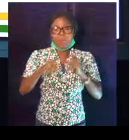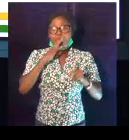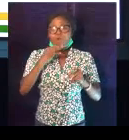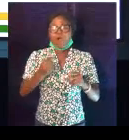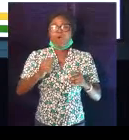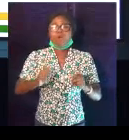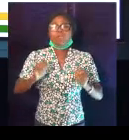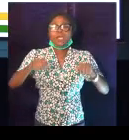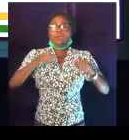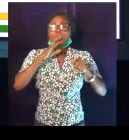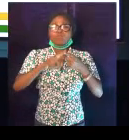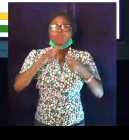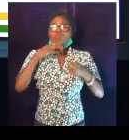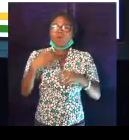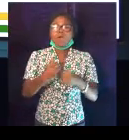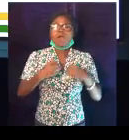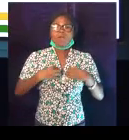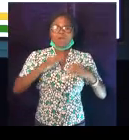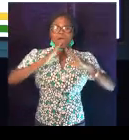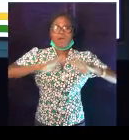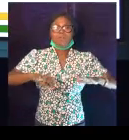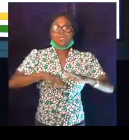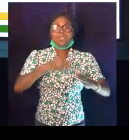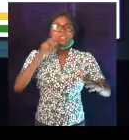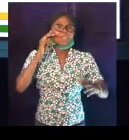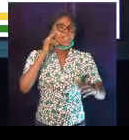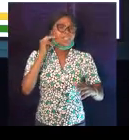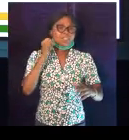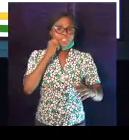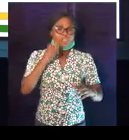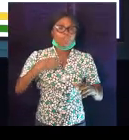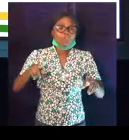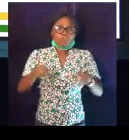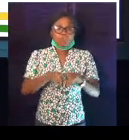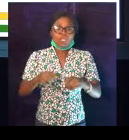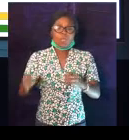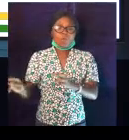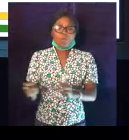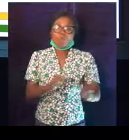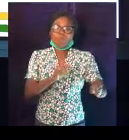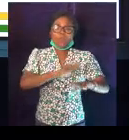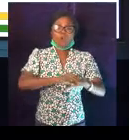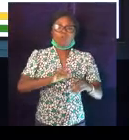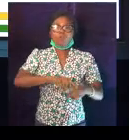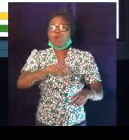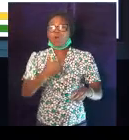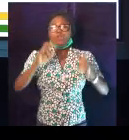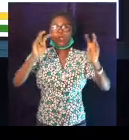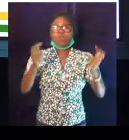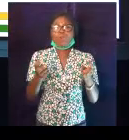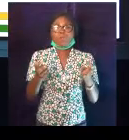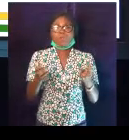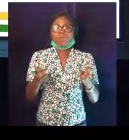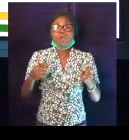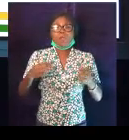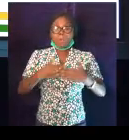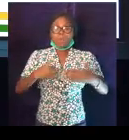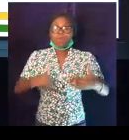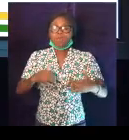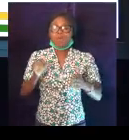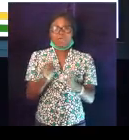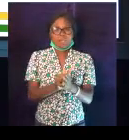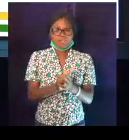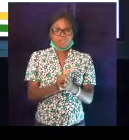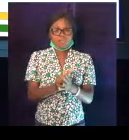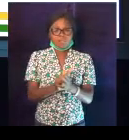the features of adequate housing in Nigeria. Today, we are moving on to another topic. Before we go